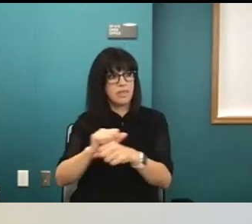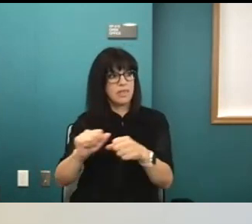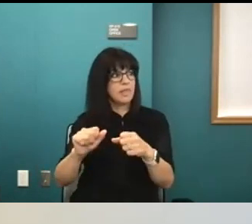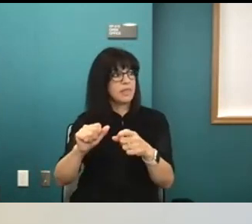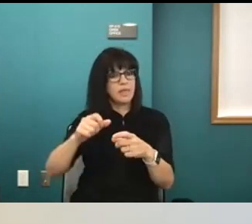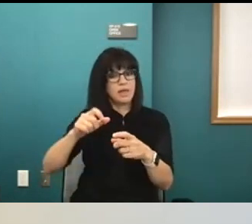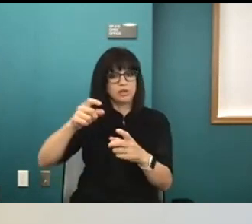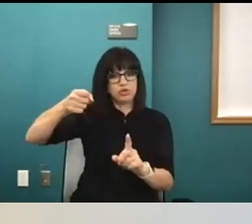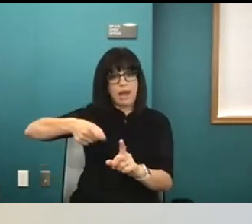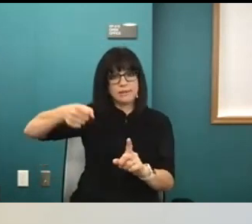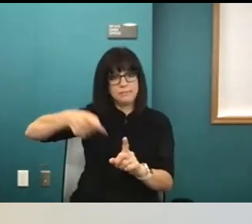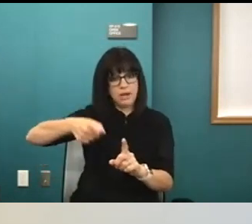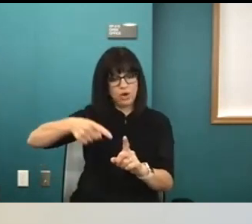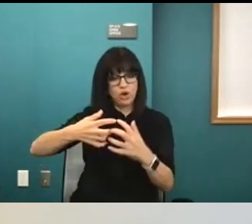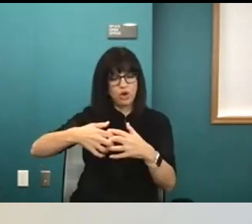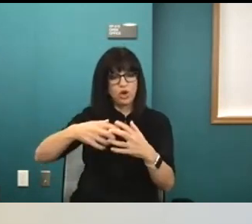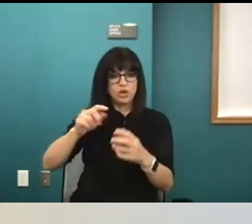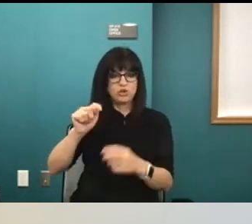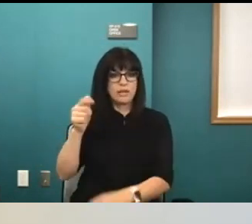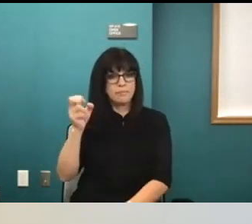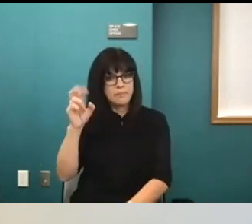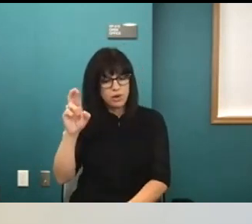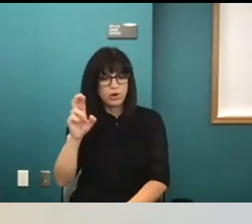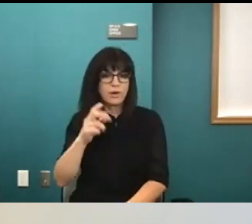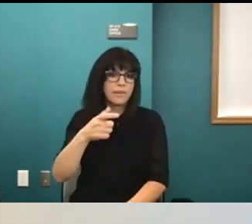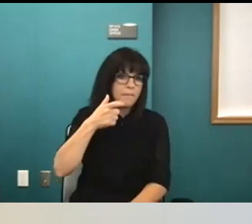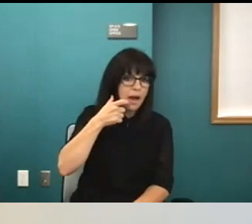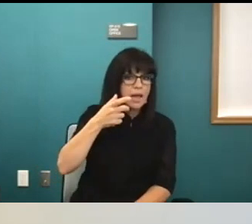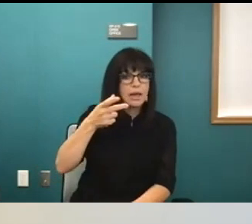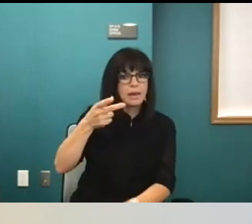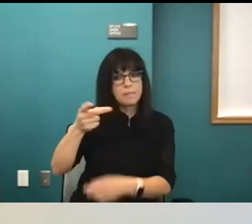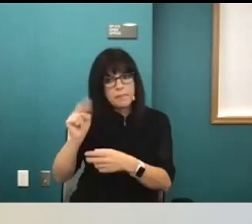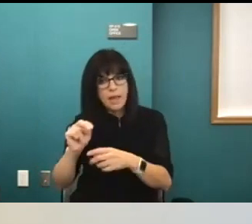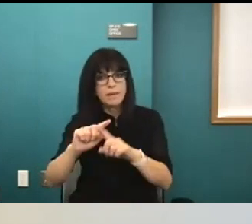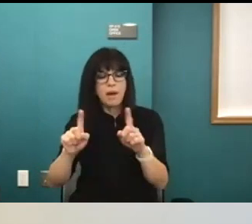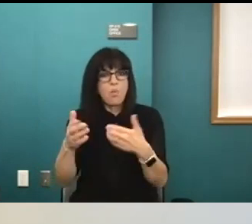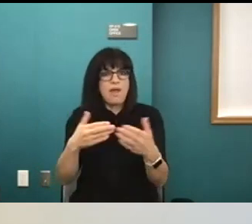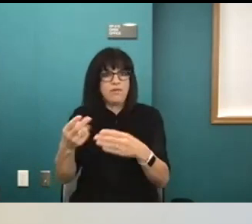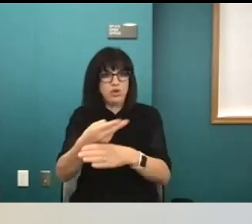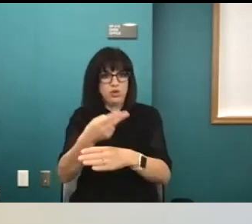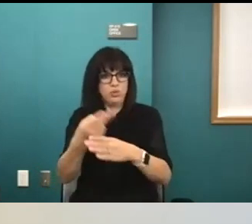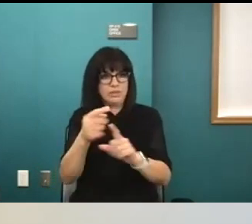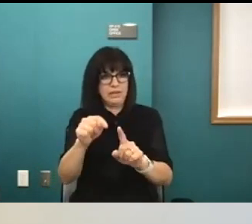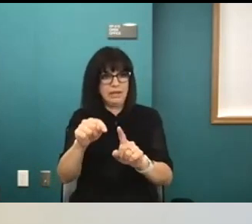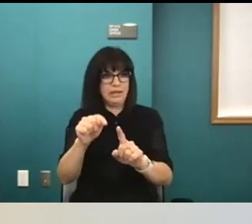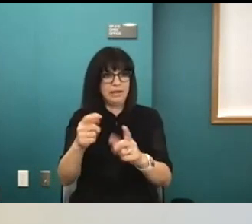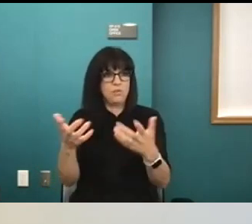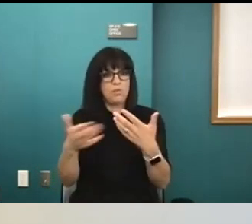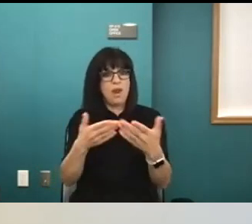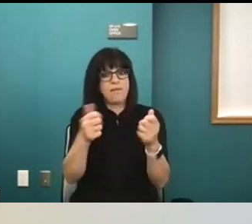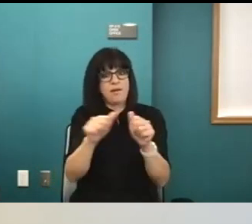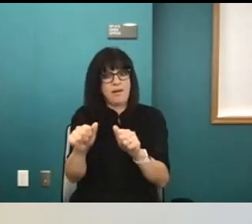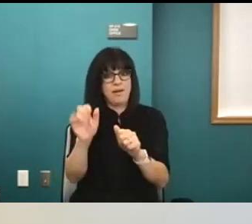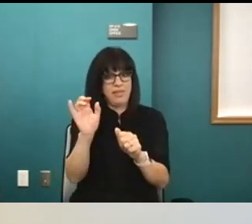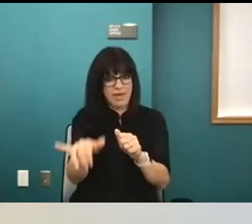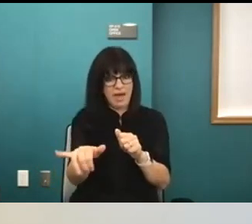transmitter. So like the Roger, mic or the Roger pen or whatever you're using as the transmitter. So whatever capabilities that would have, that